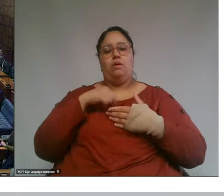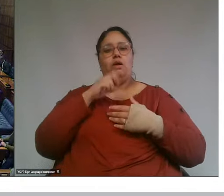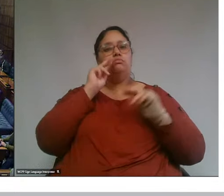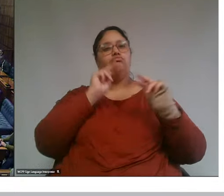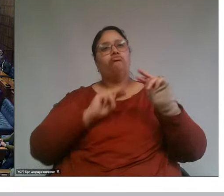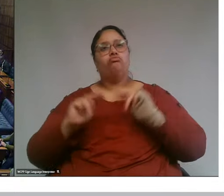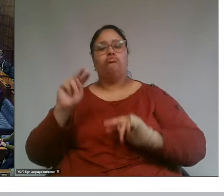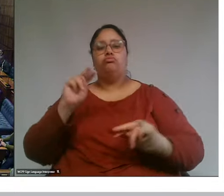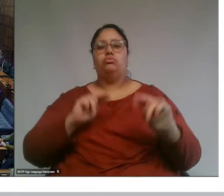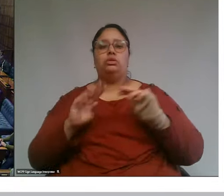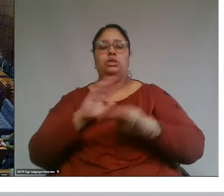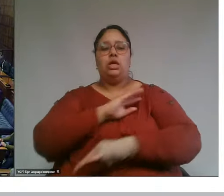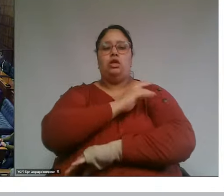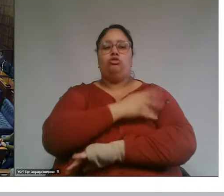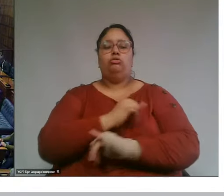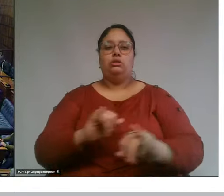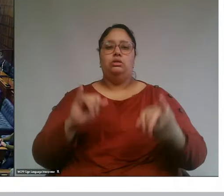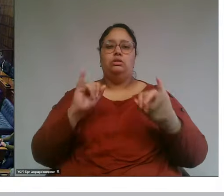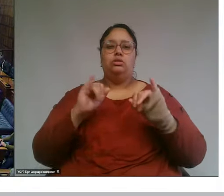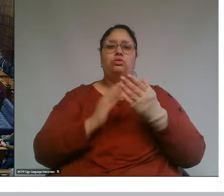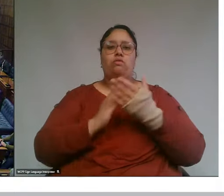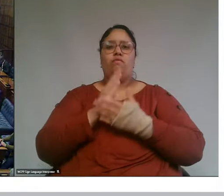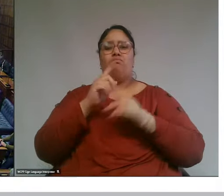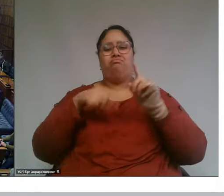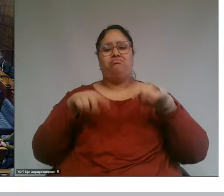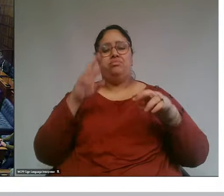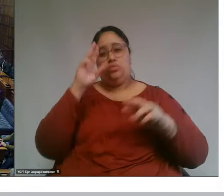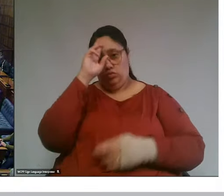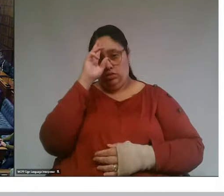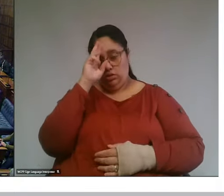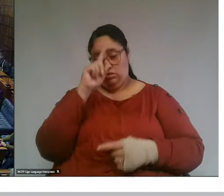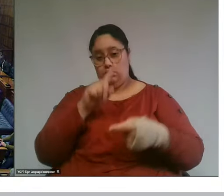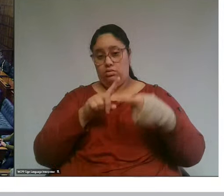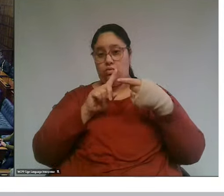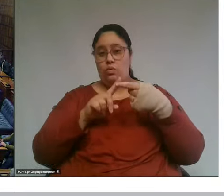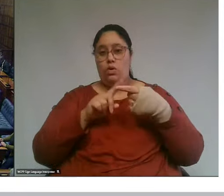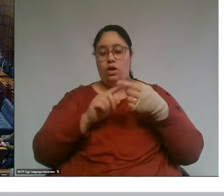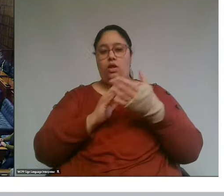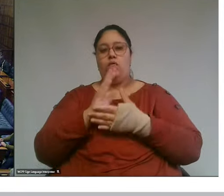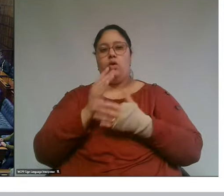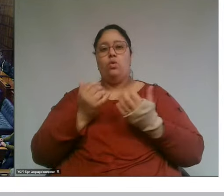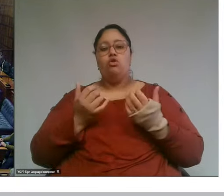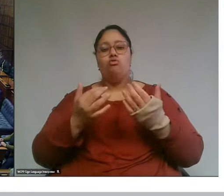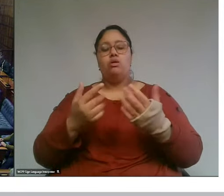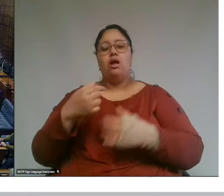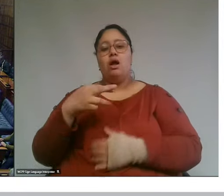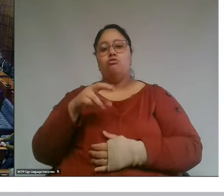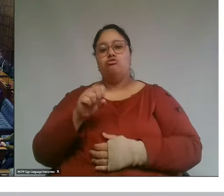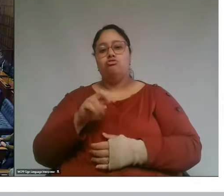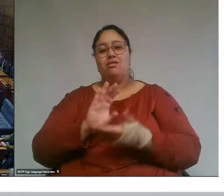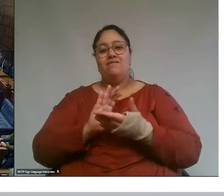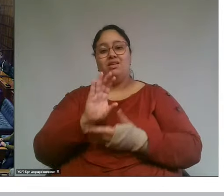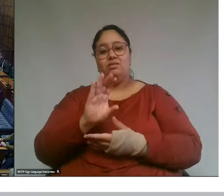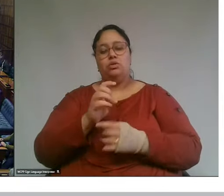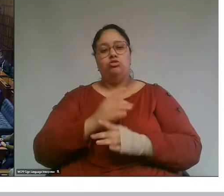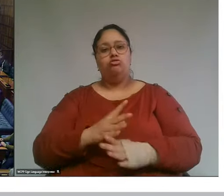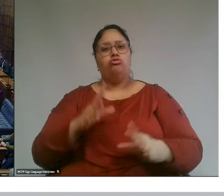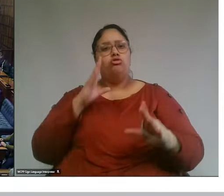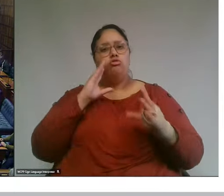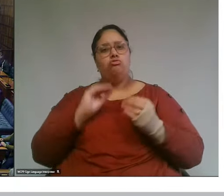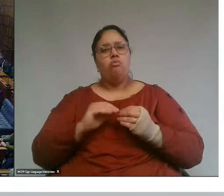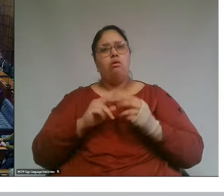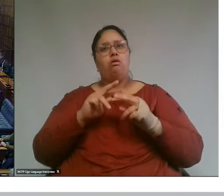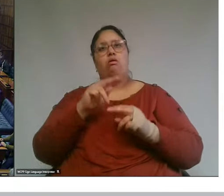energy crisis for a variety of reasons so one uh through green hydrogen Investments it actually starts to make